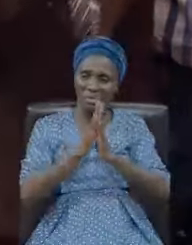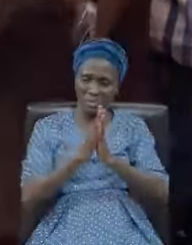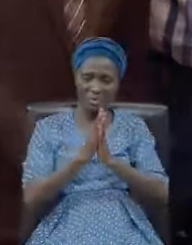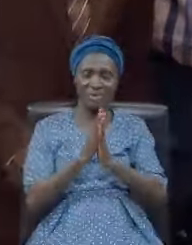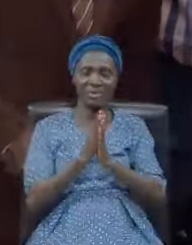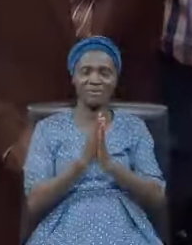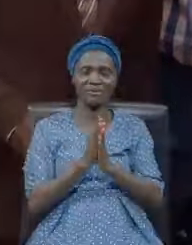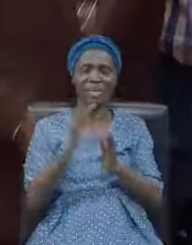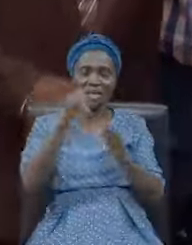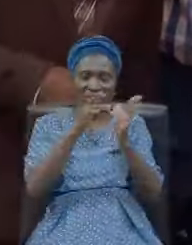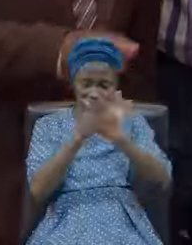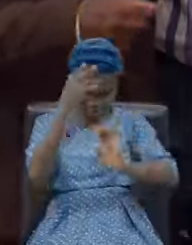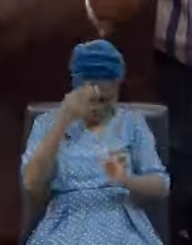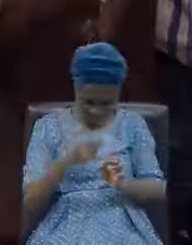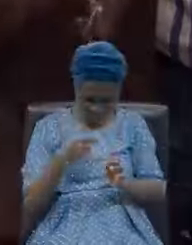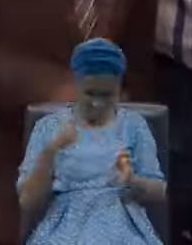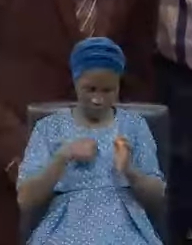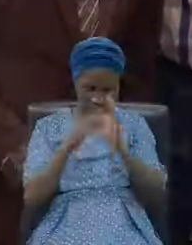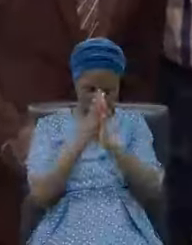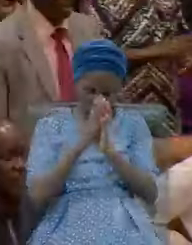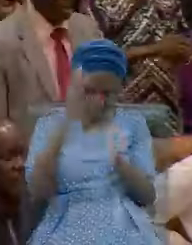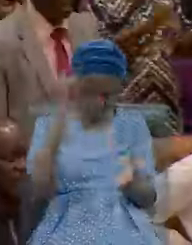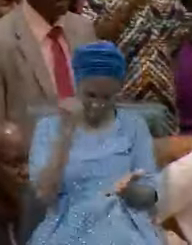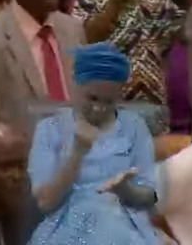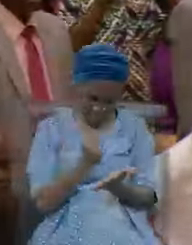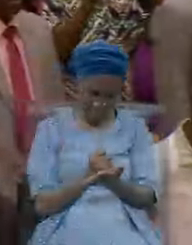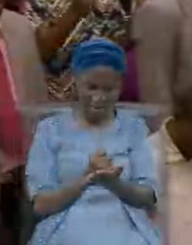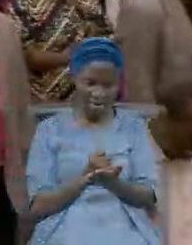In Jesus' name we pray.